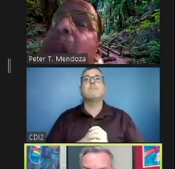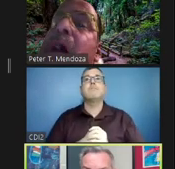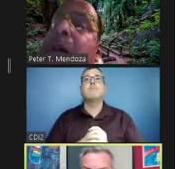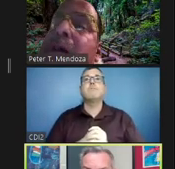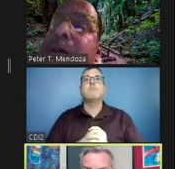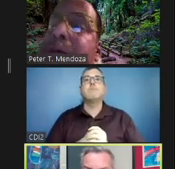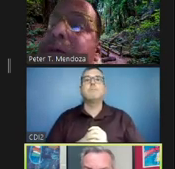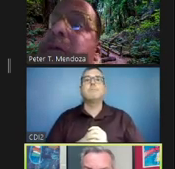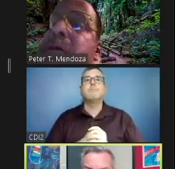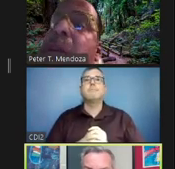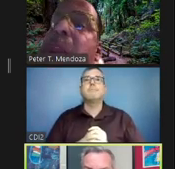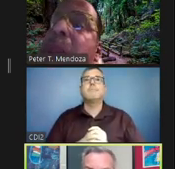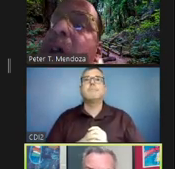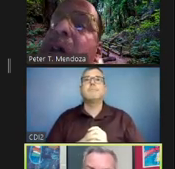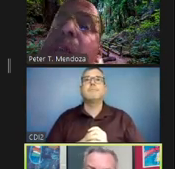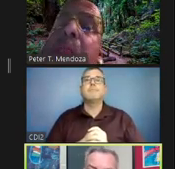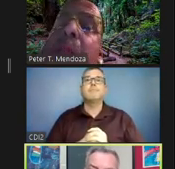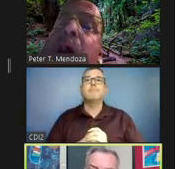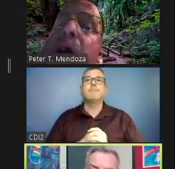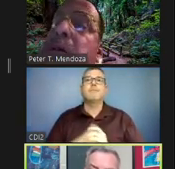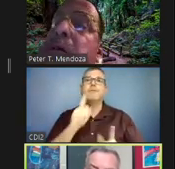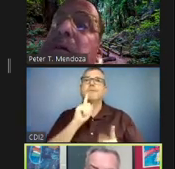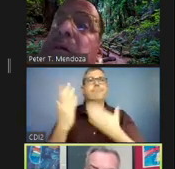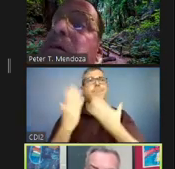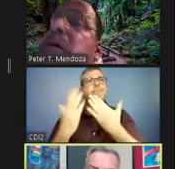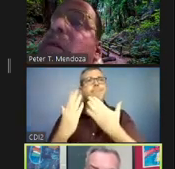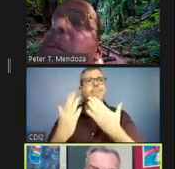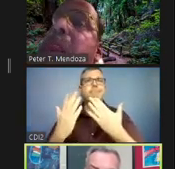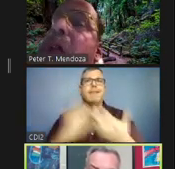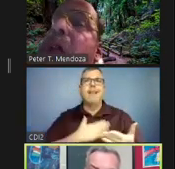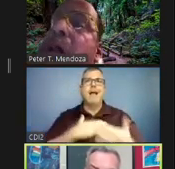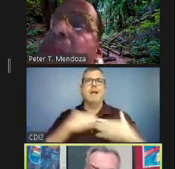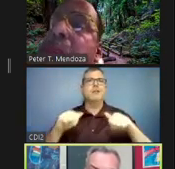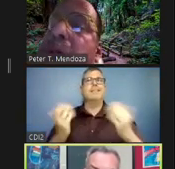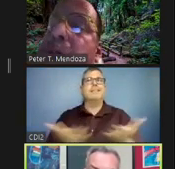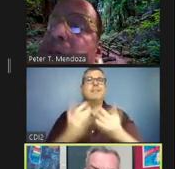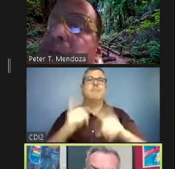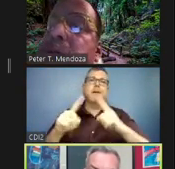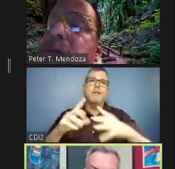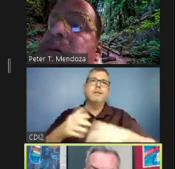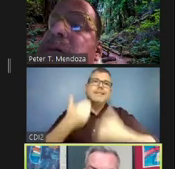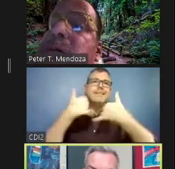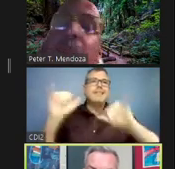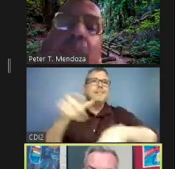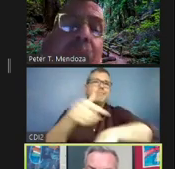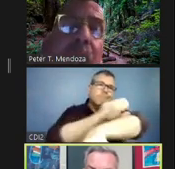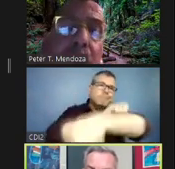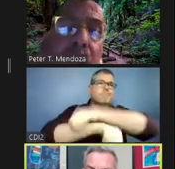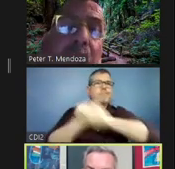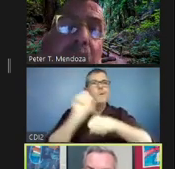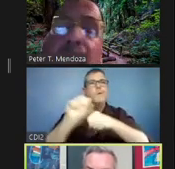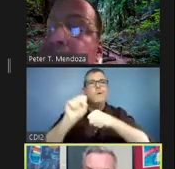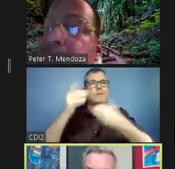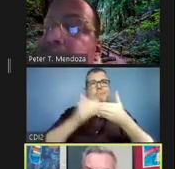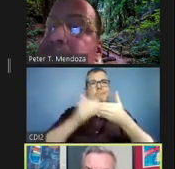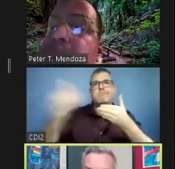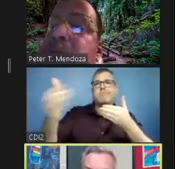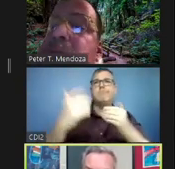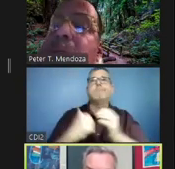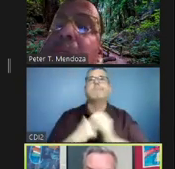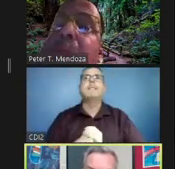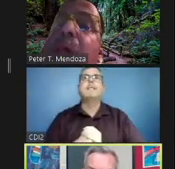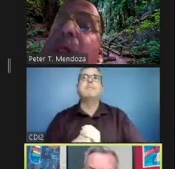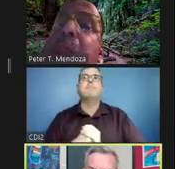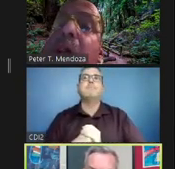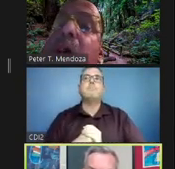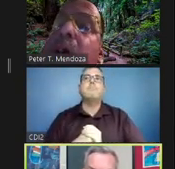to be here to hear and listen from your experiences. So where are we now? Here's